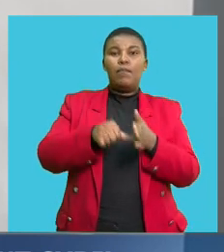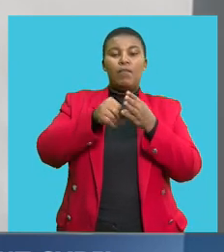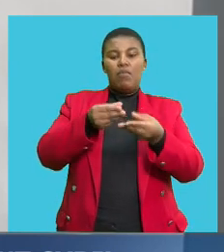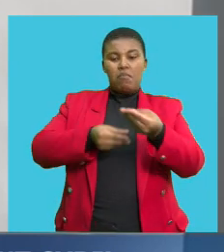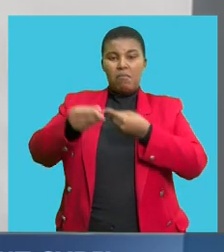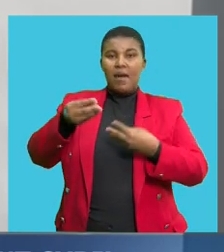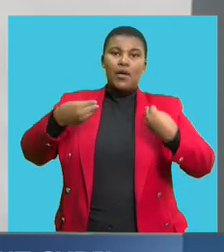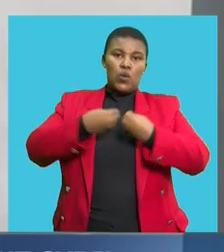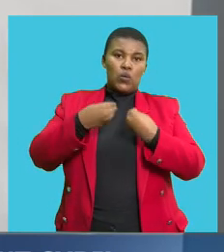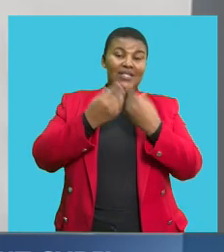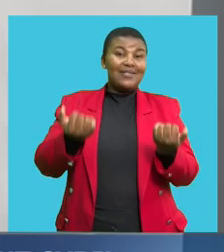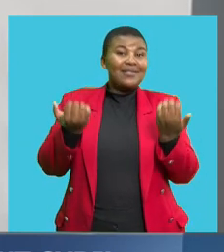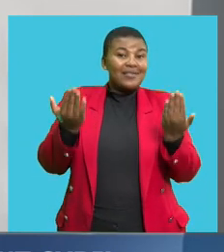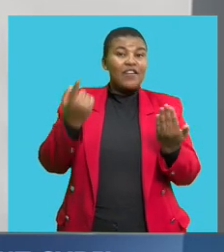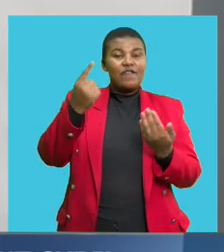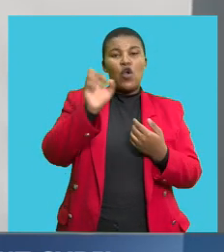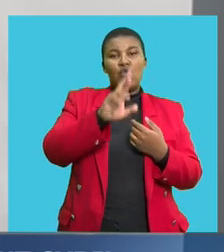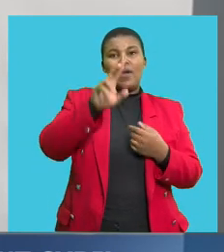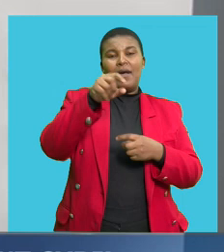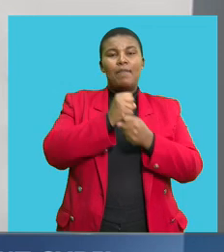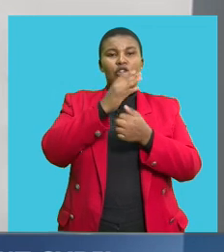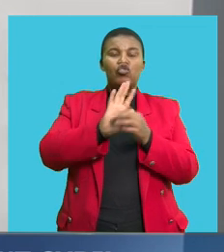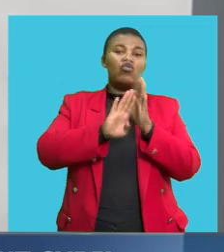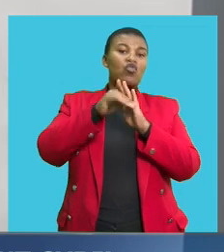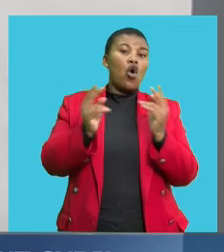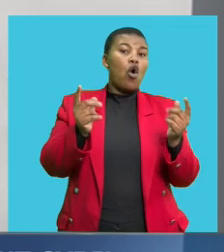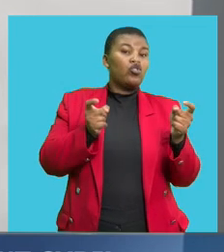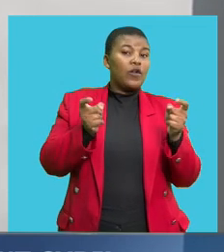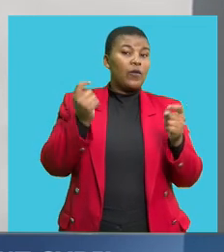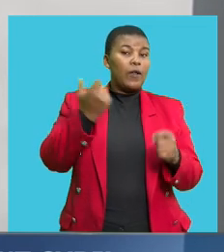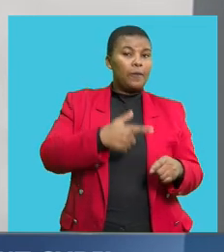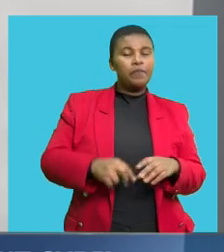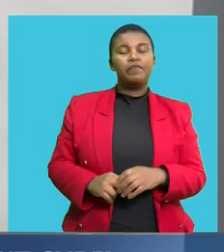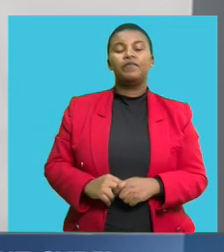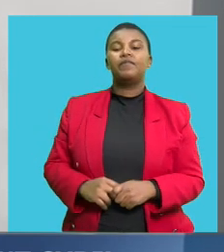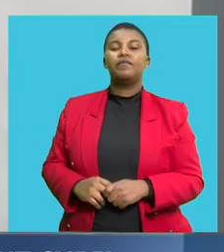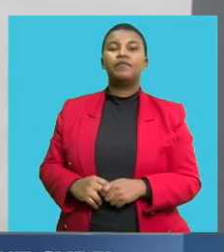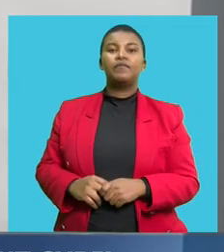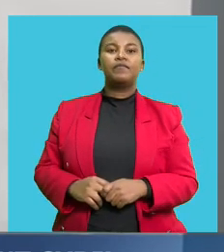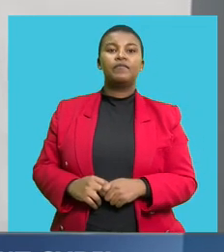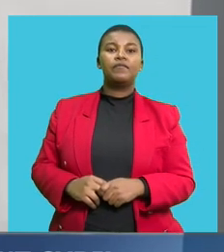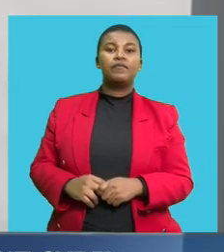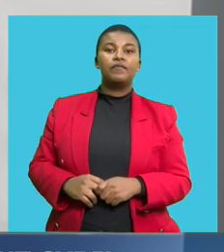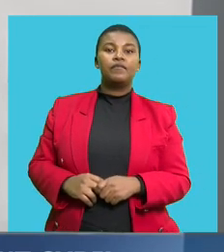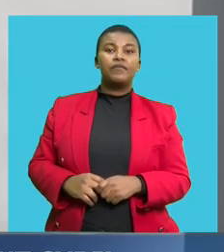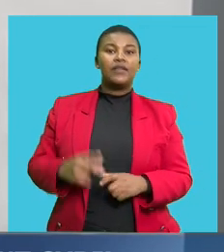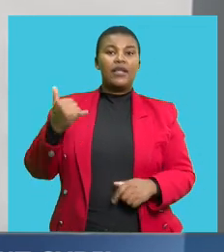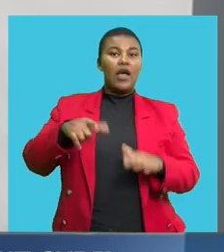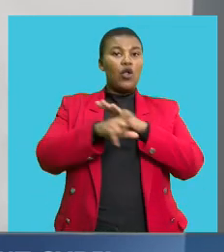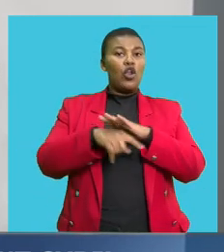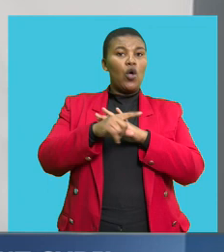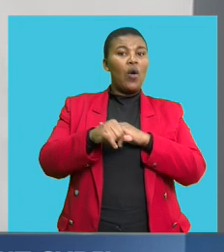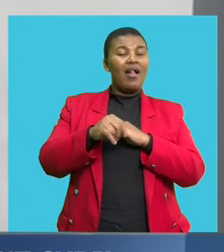the stronger rand should help to keep inflation under control. I believe there's been decent buying from local investors